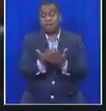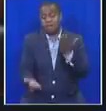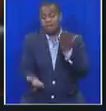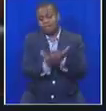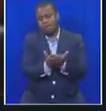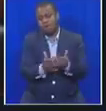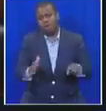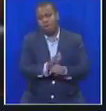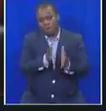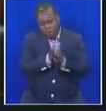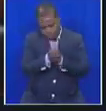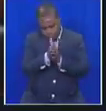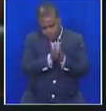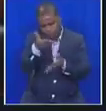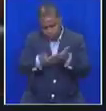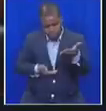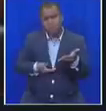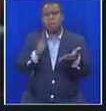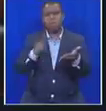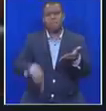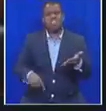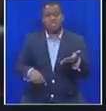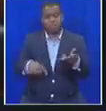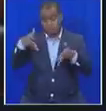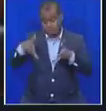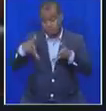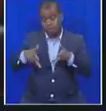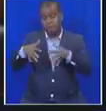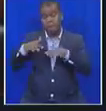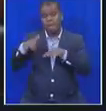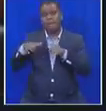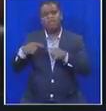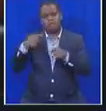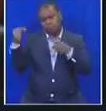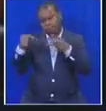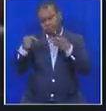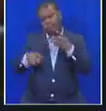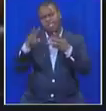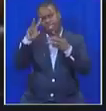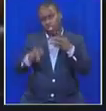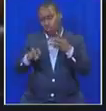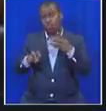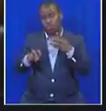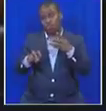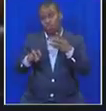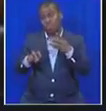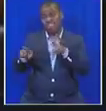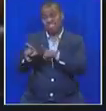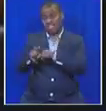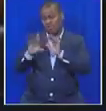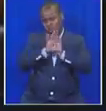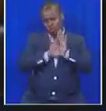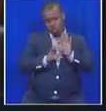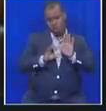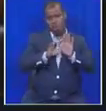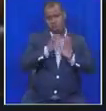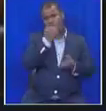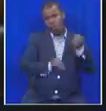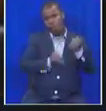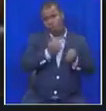substantive motion. This House has had a debate on issues relating to the Constitutional Court